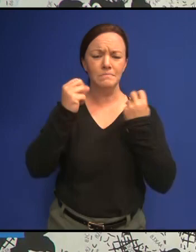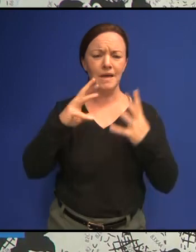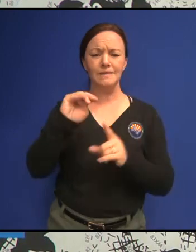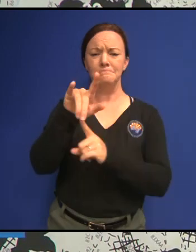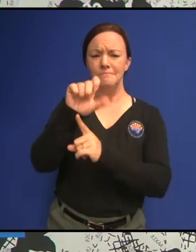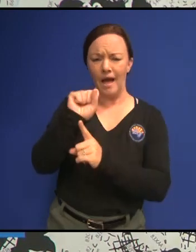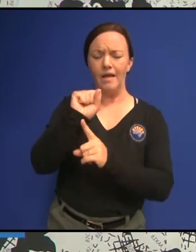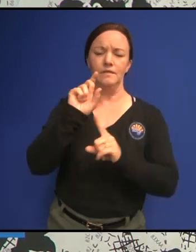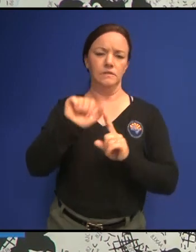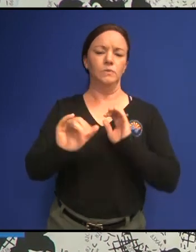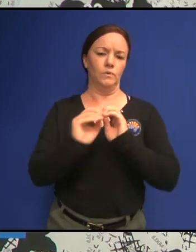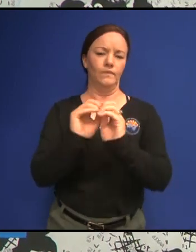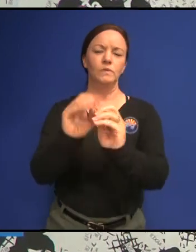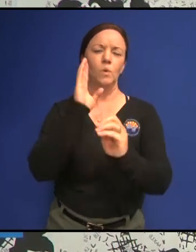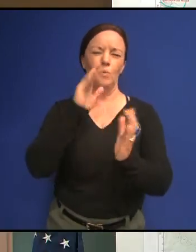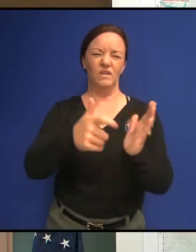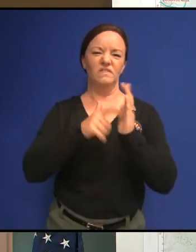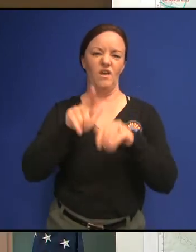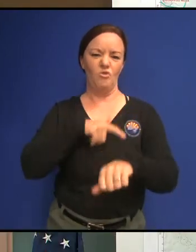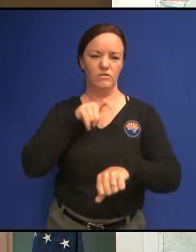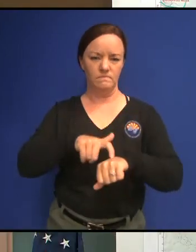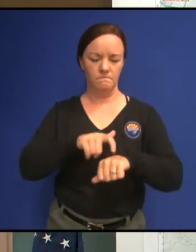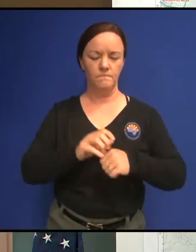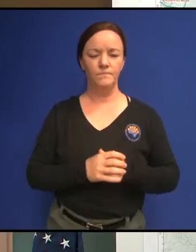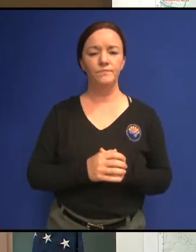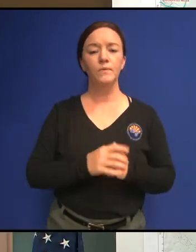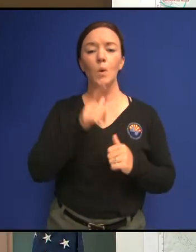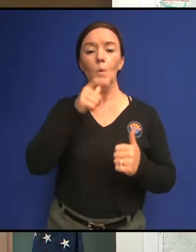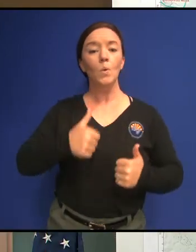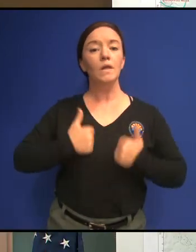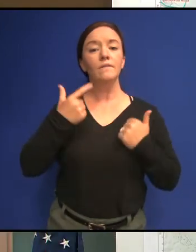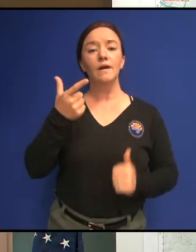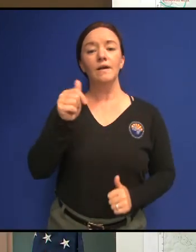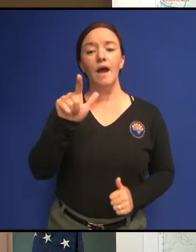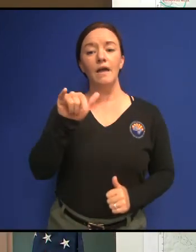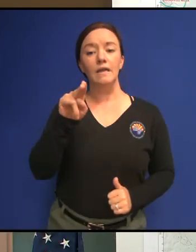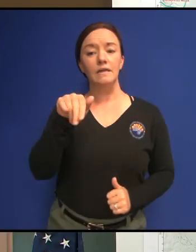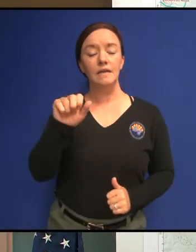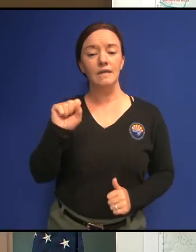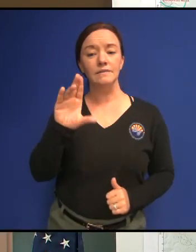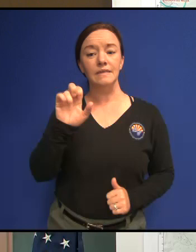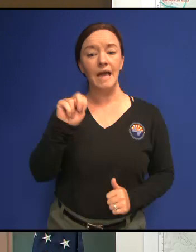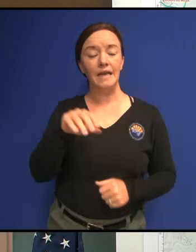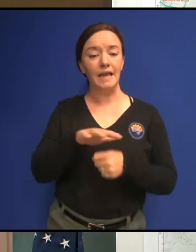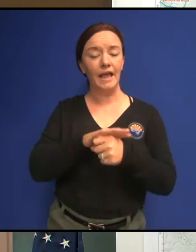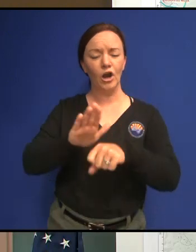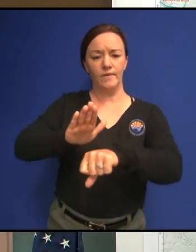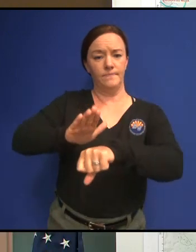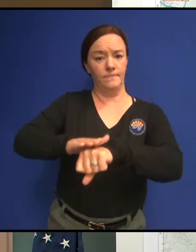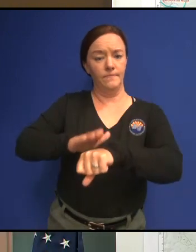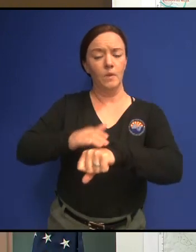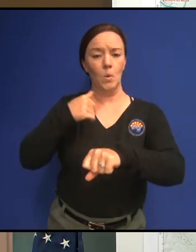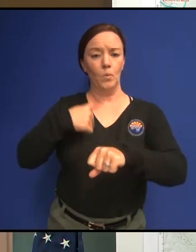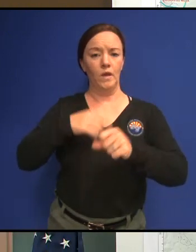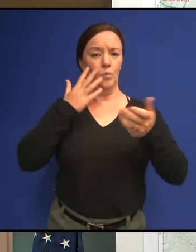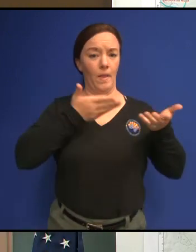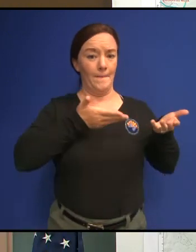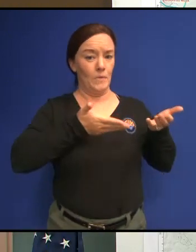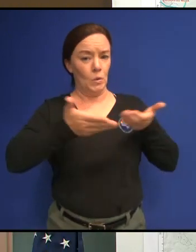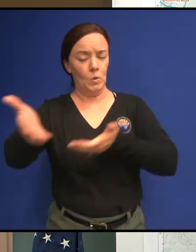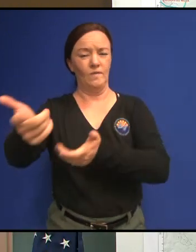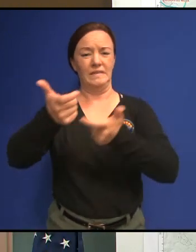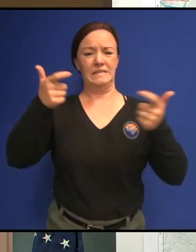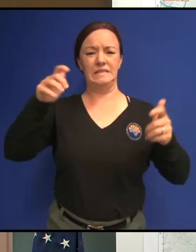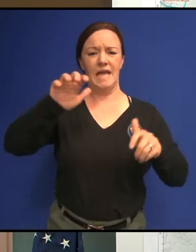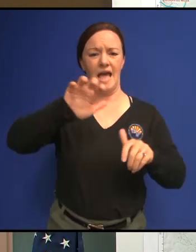while. For residents up in the Guyanus Canyon area, we are moving a heavy piece of equipment up in there, an